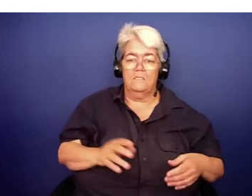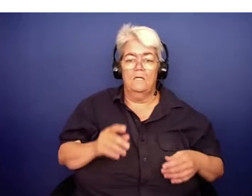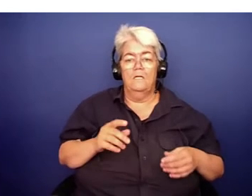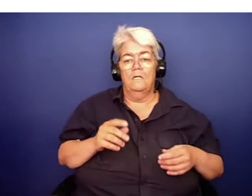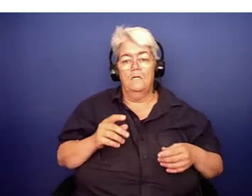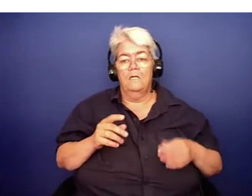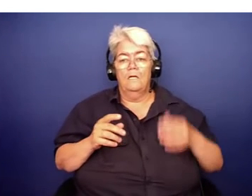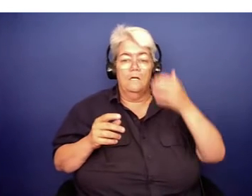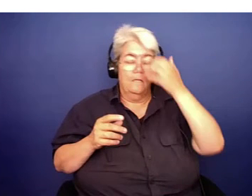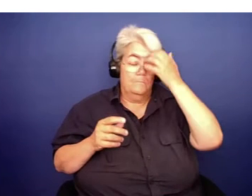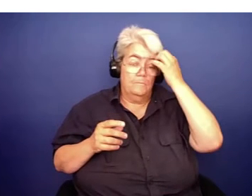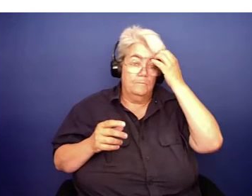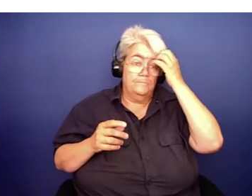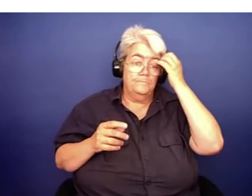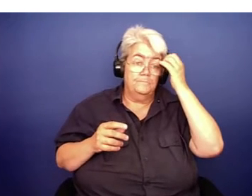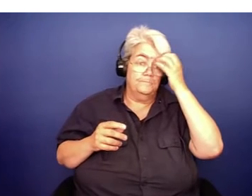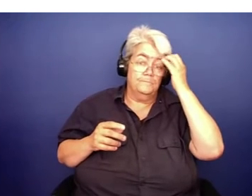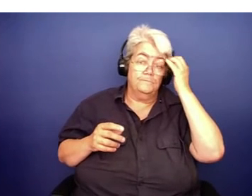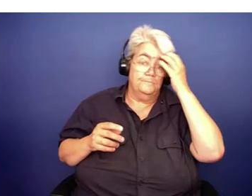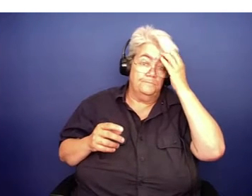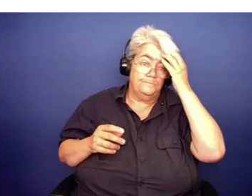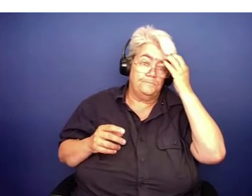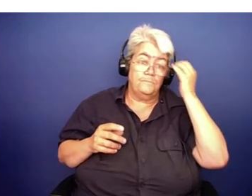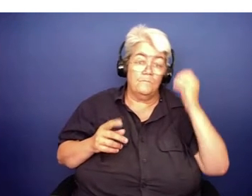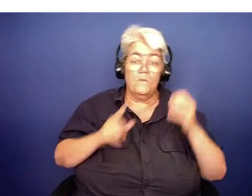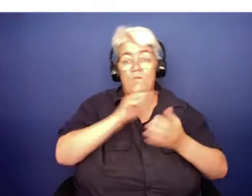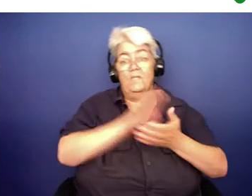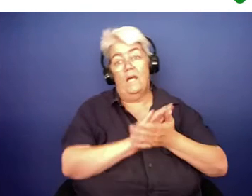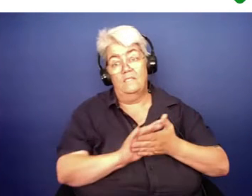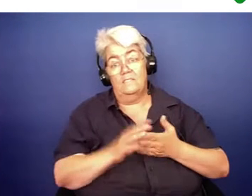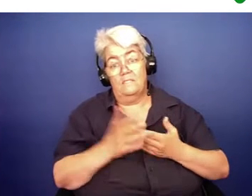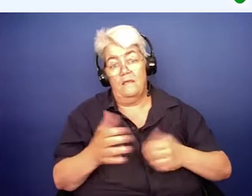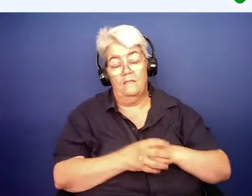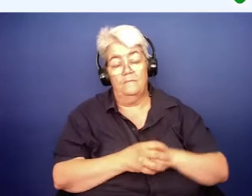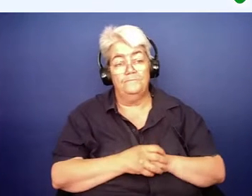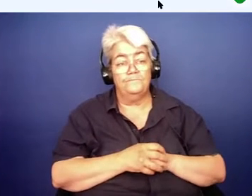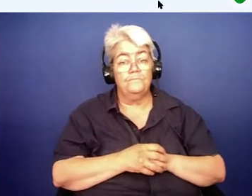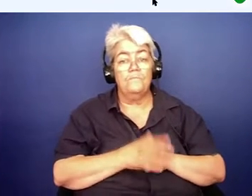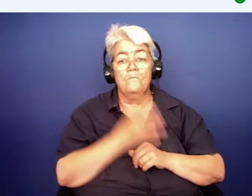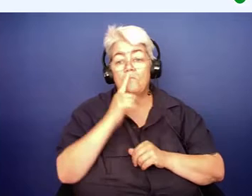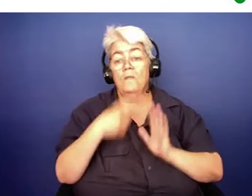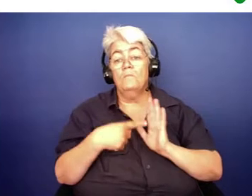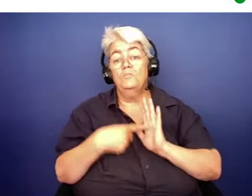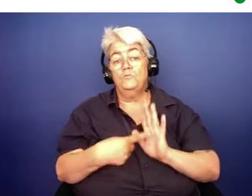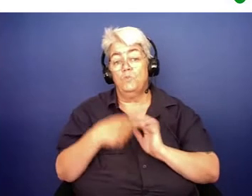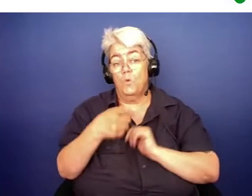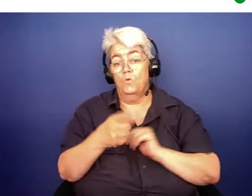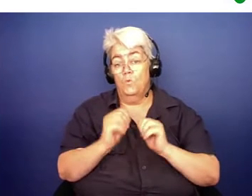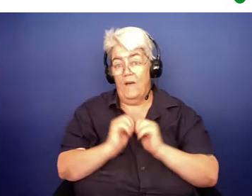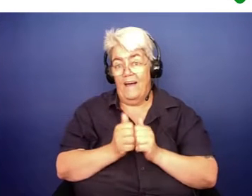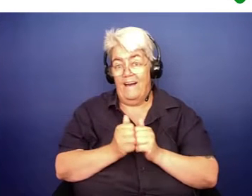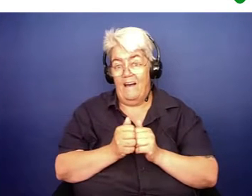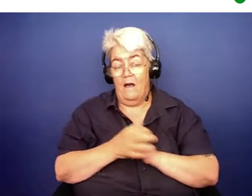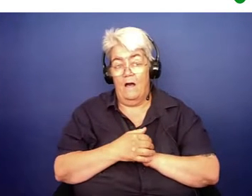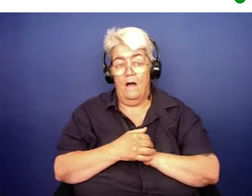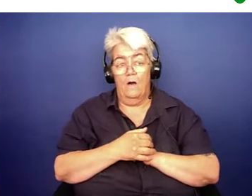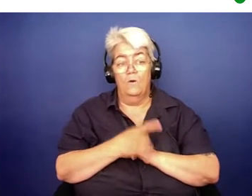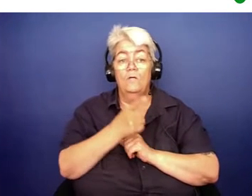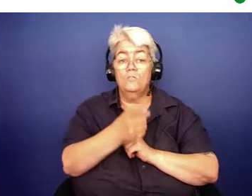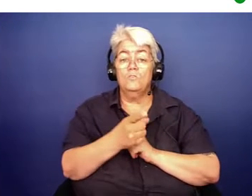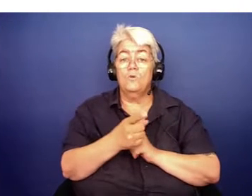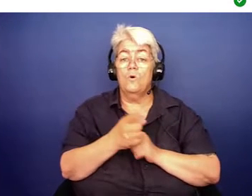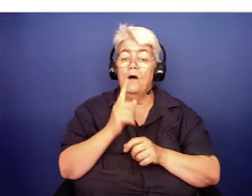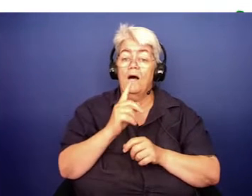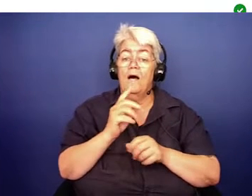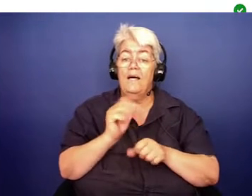good thing that Canvas offers you. I'm going to show you how that's done. So on your assignments